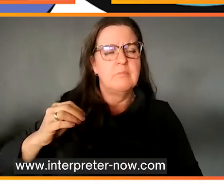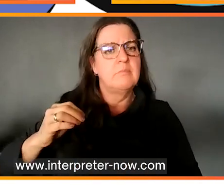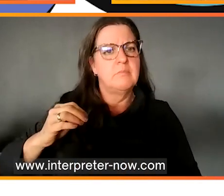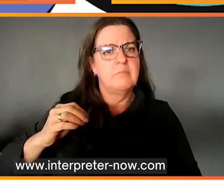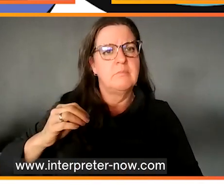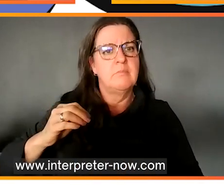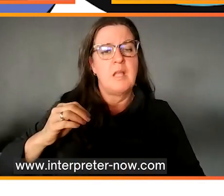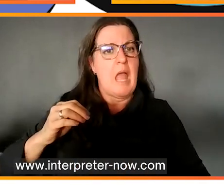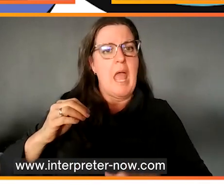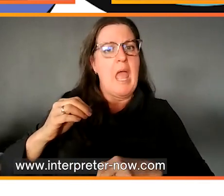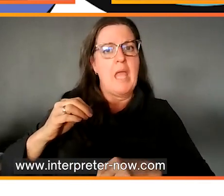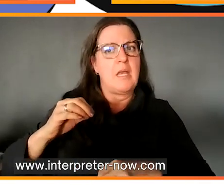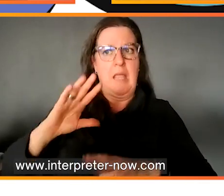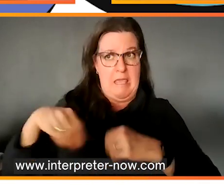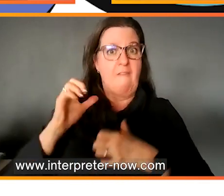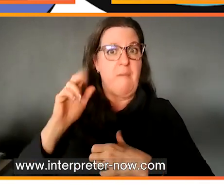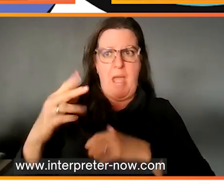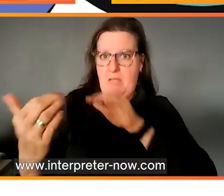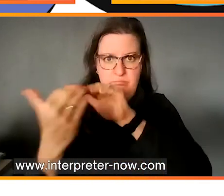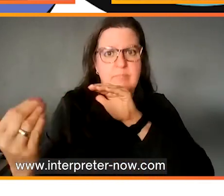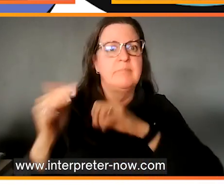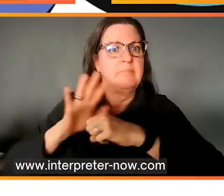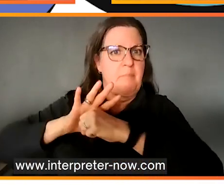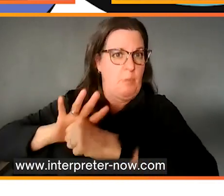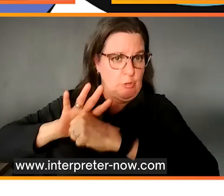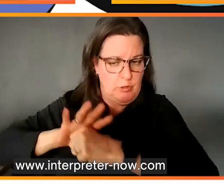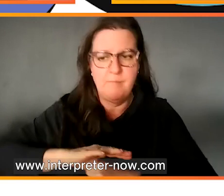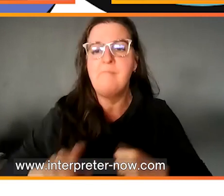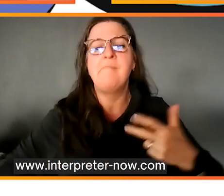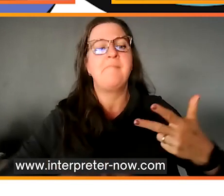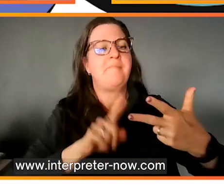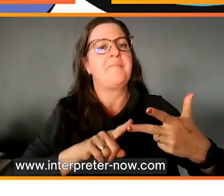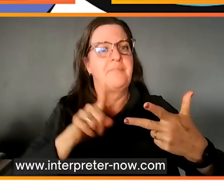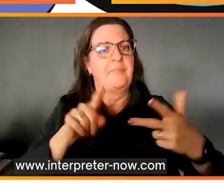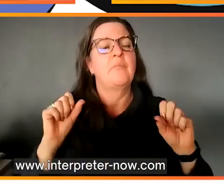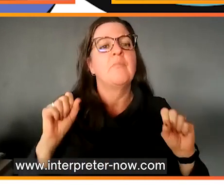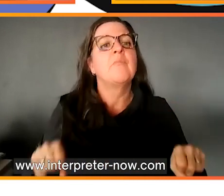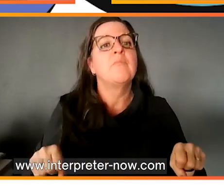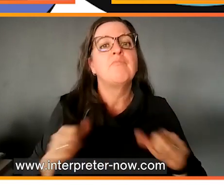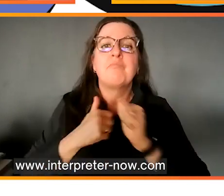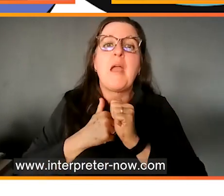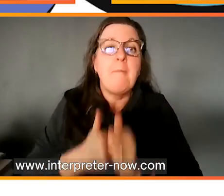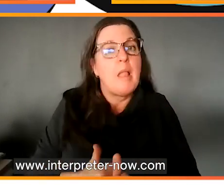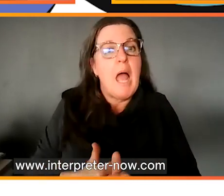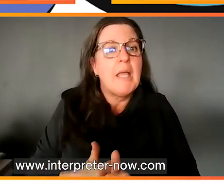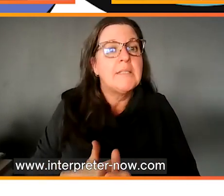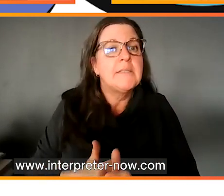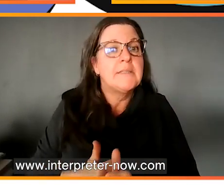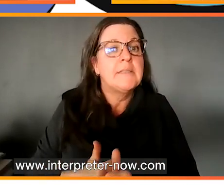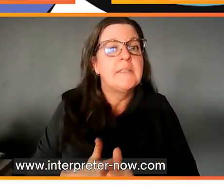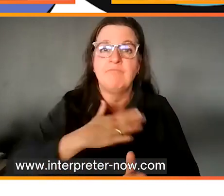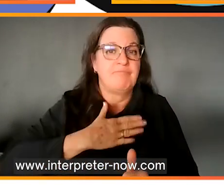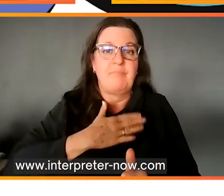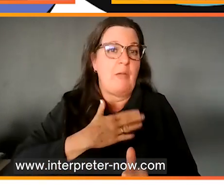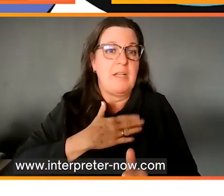you start to enlist people. So that's, part of that is just trying to provide